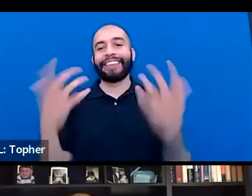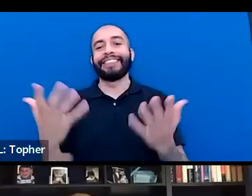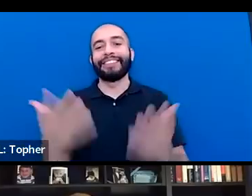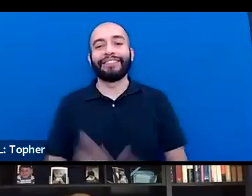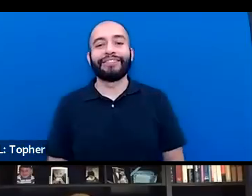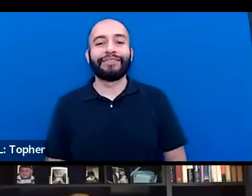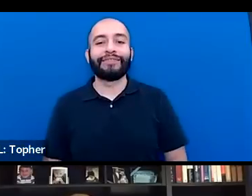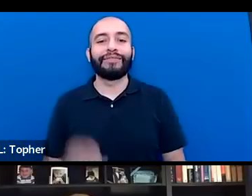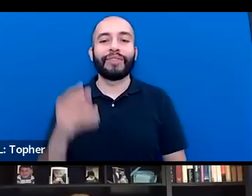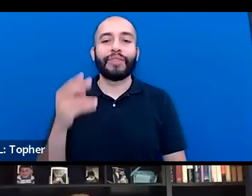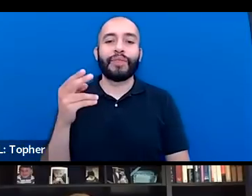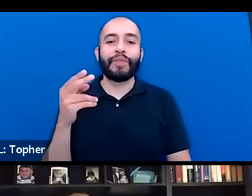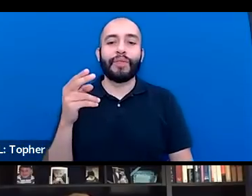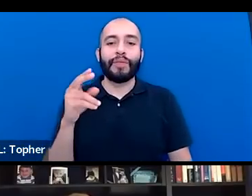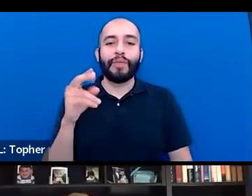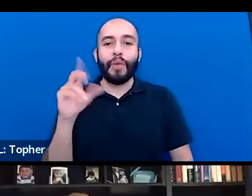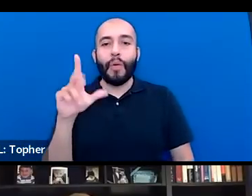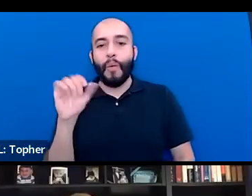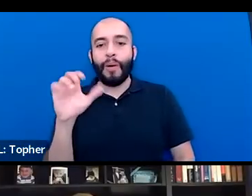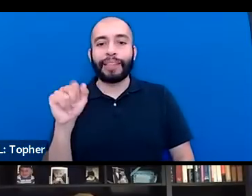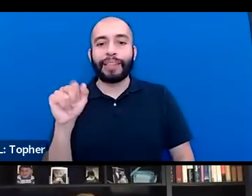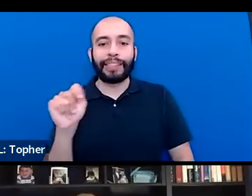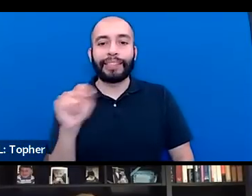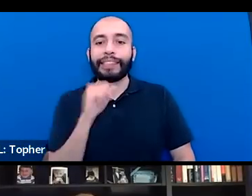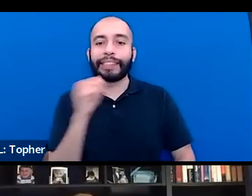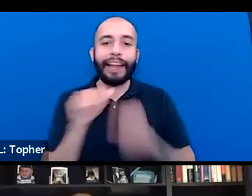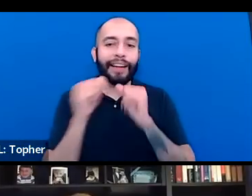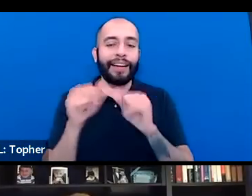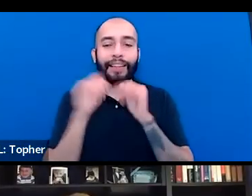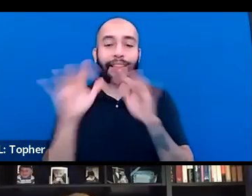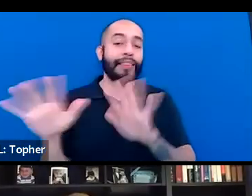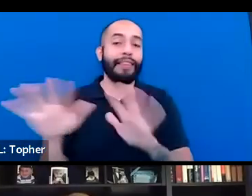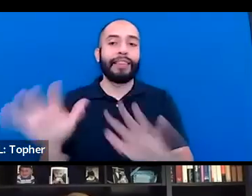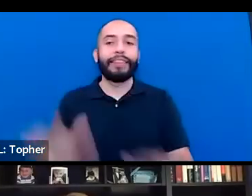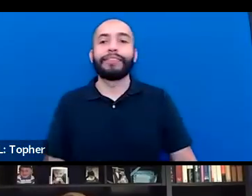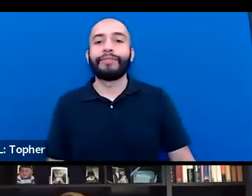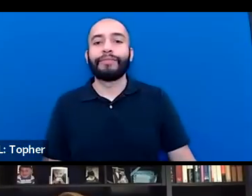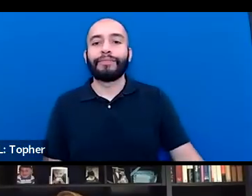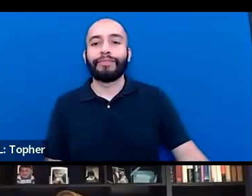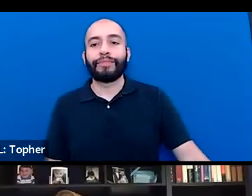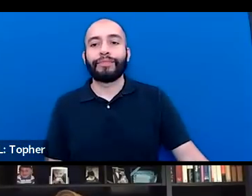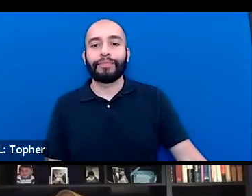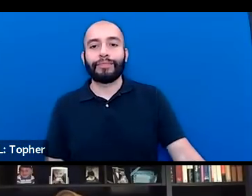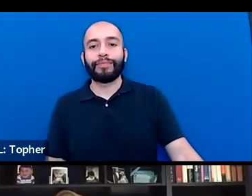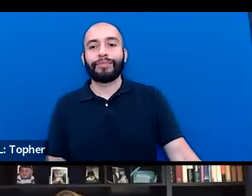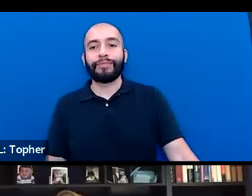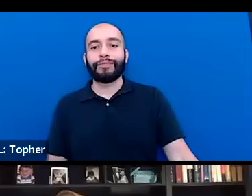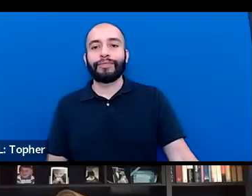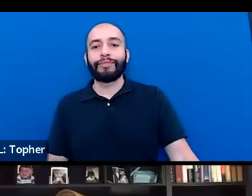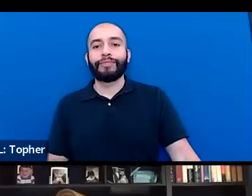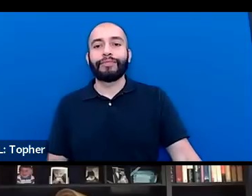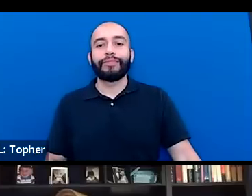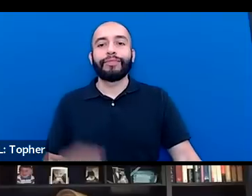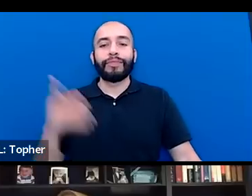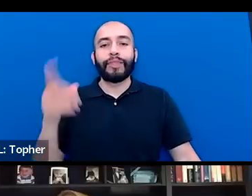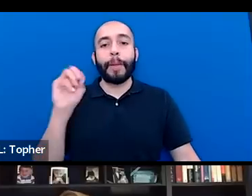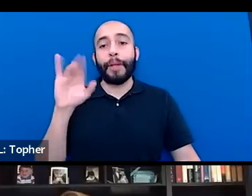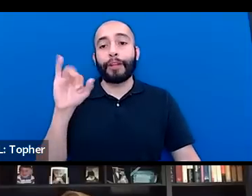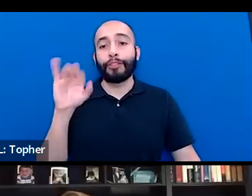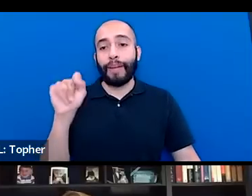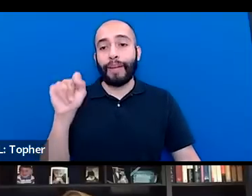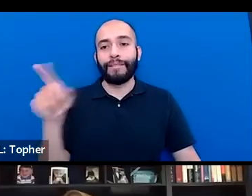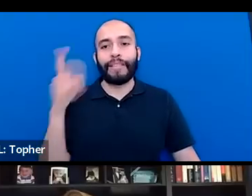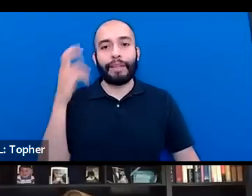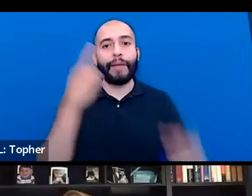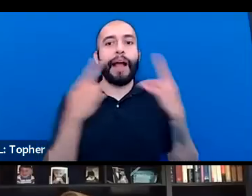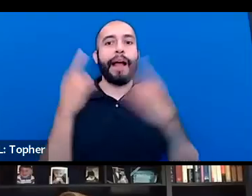may have realized that since they need to be hiring young techies, if they have a future at all, that